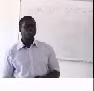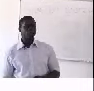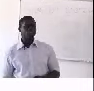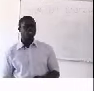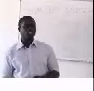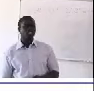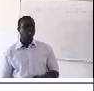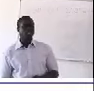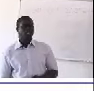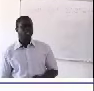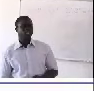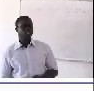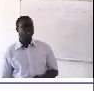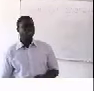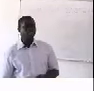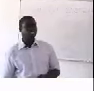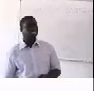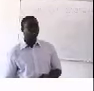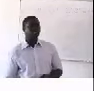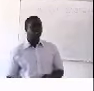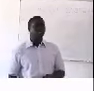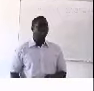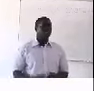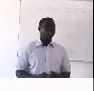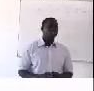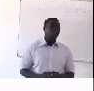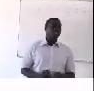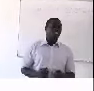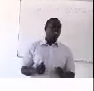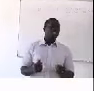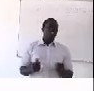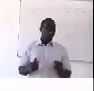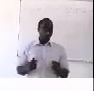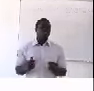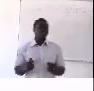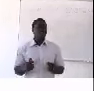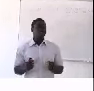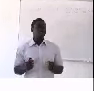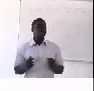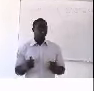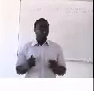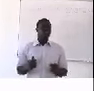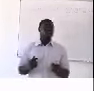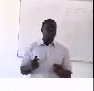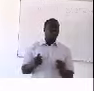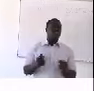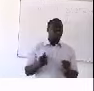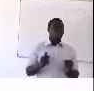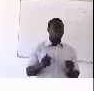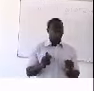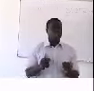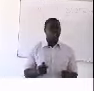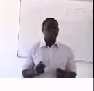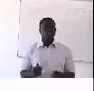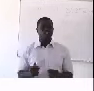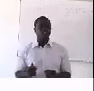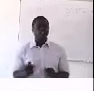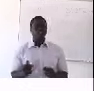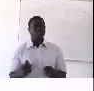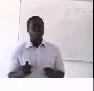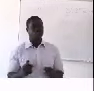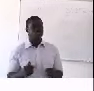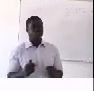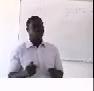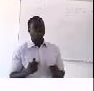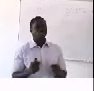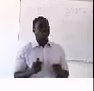So now it says, the nervous system effect is an effect for a very short time. It's very,